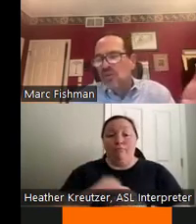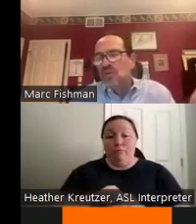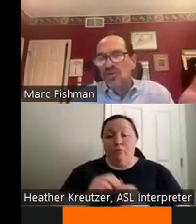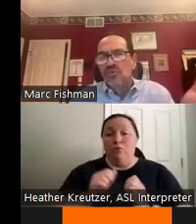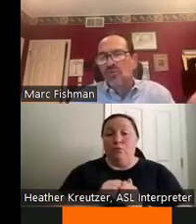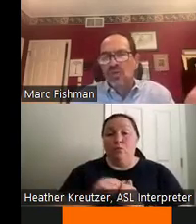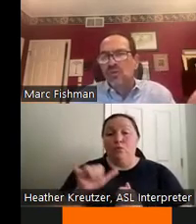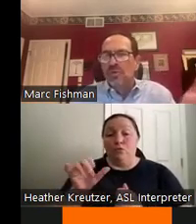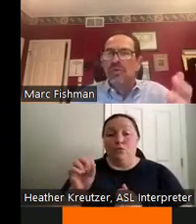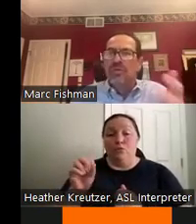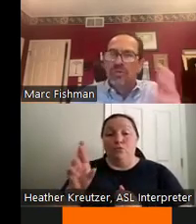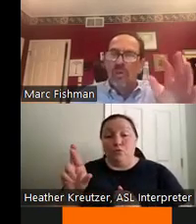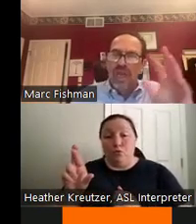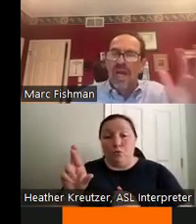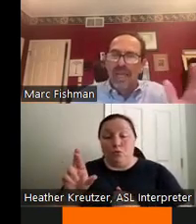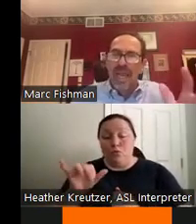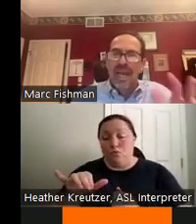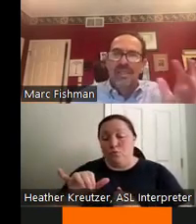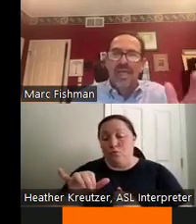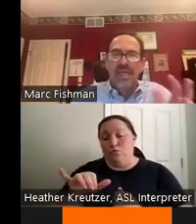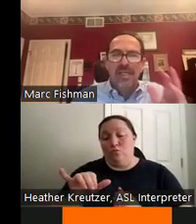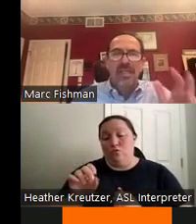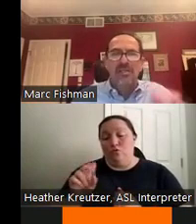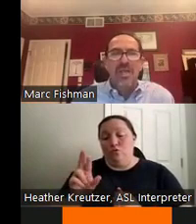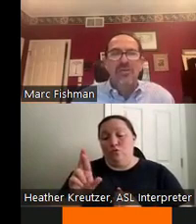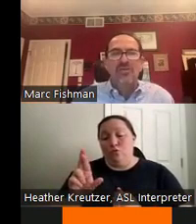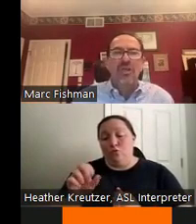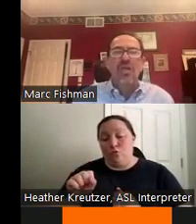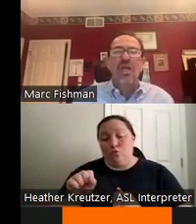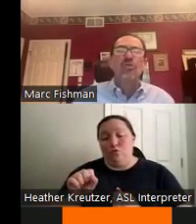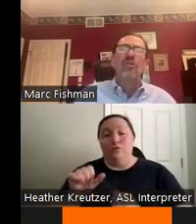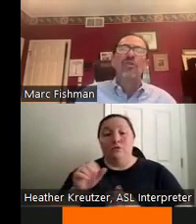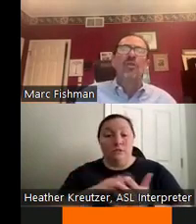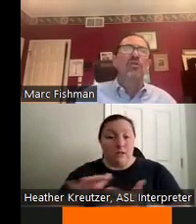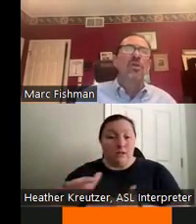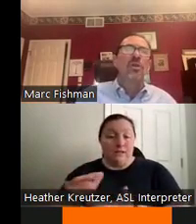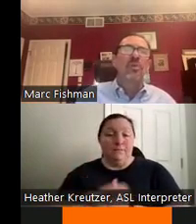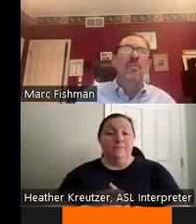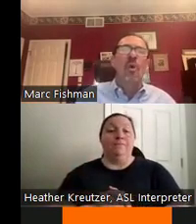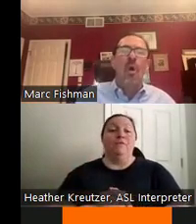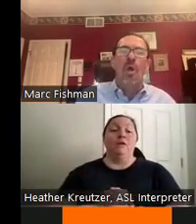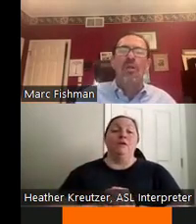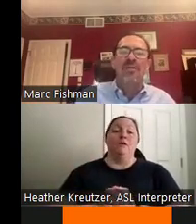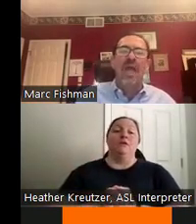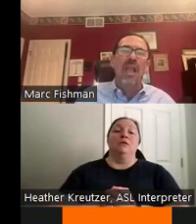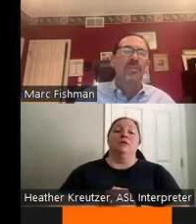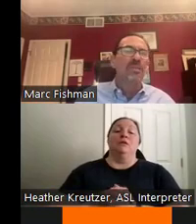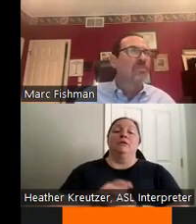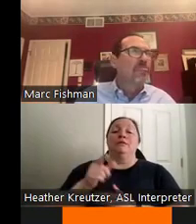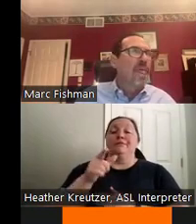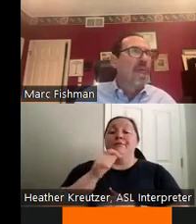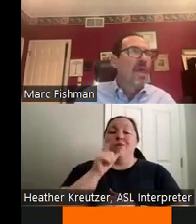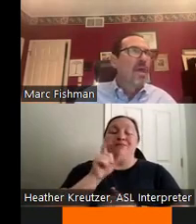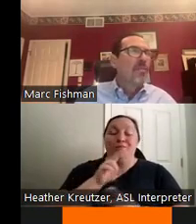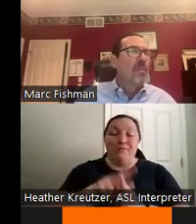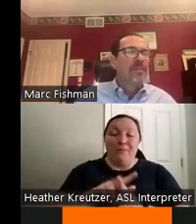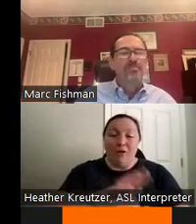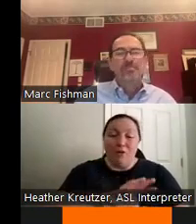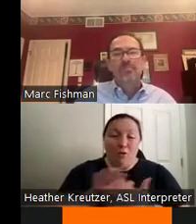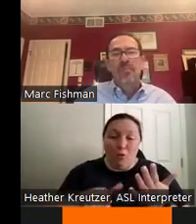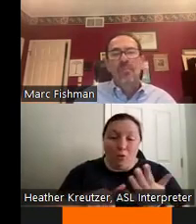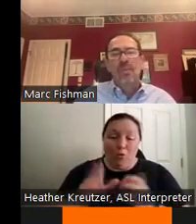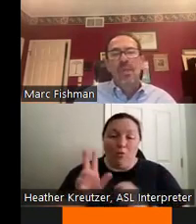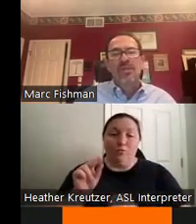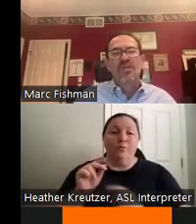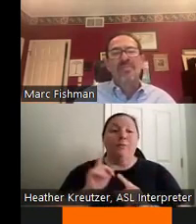with research resources. So as I say, it's not necessarily trivial to implement all of the elements.